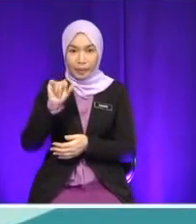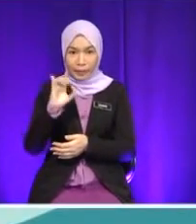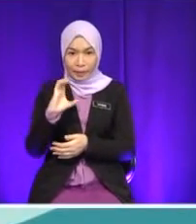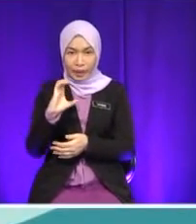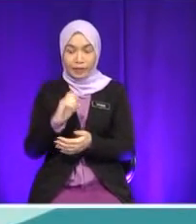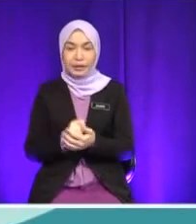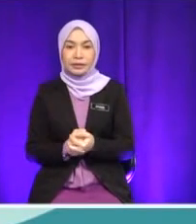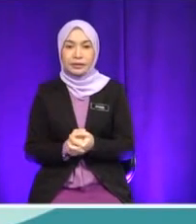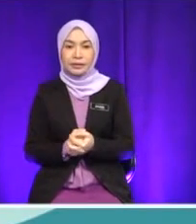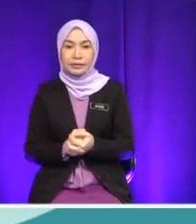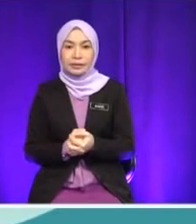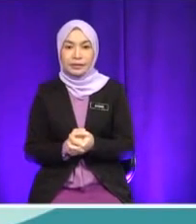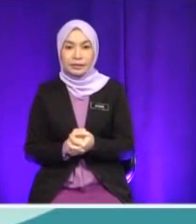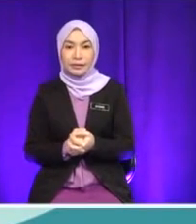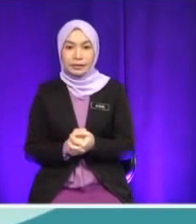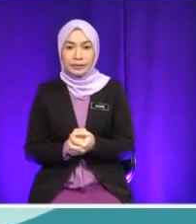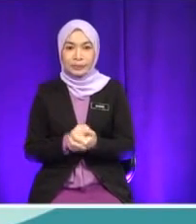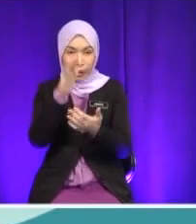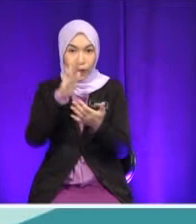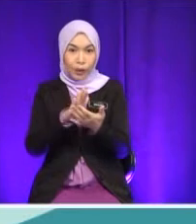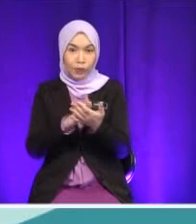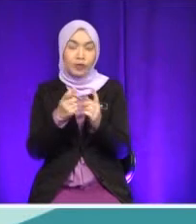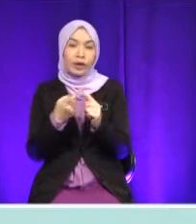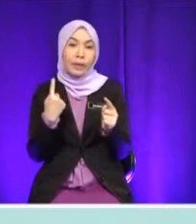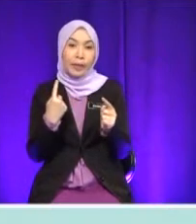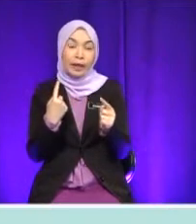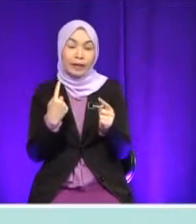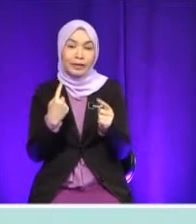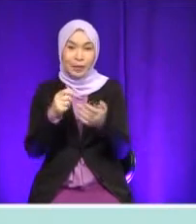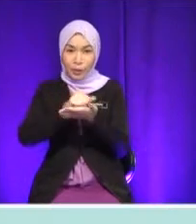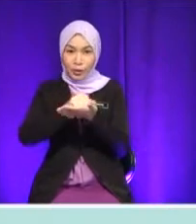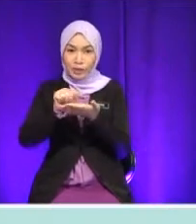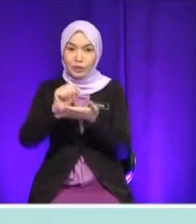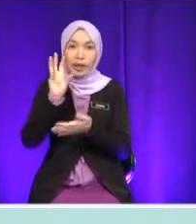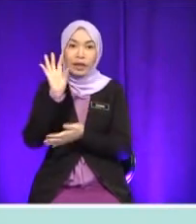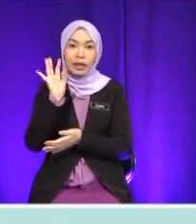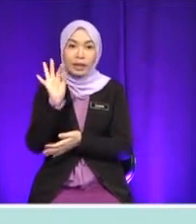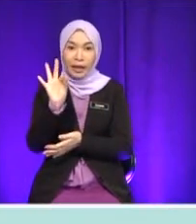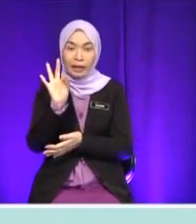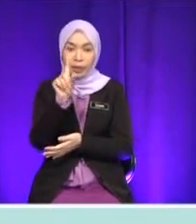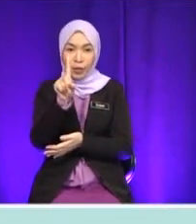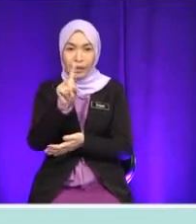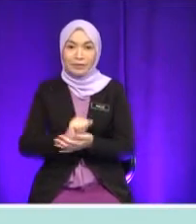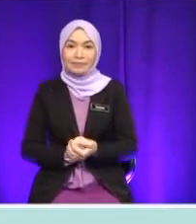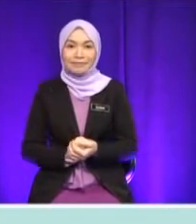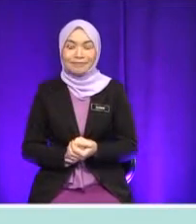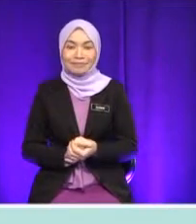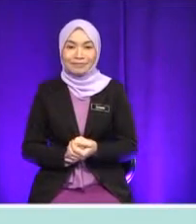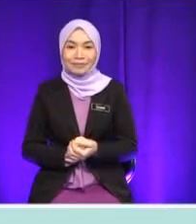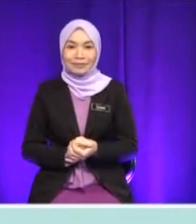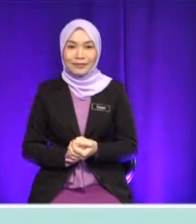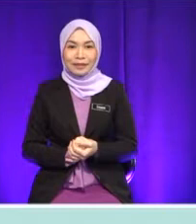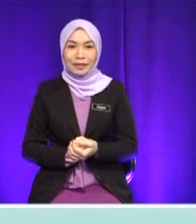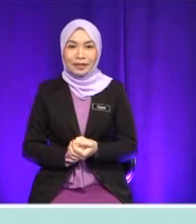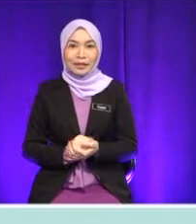5 textbook downloads, which is on page 91. All right? Okay, so let's take a look here. We later, I'm